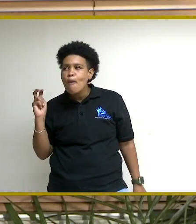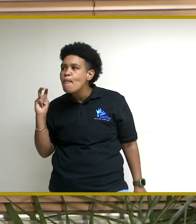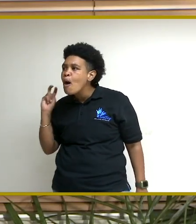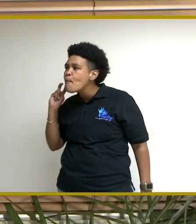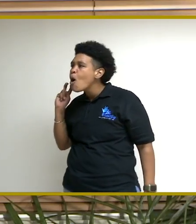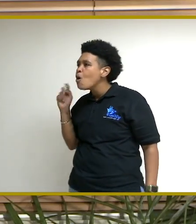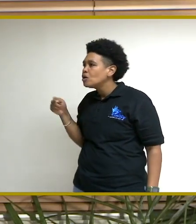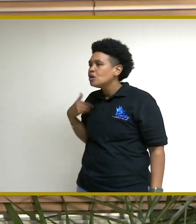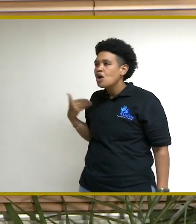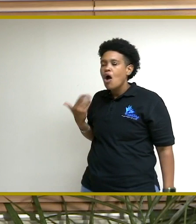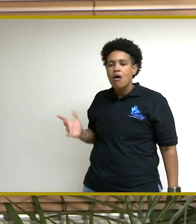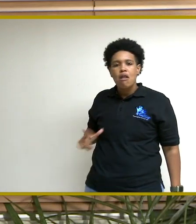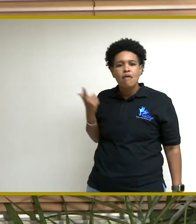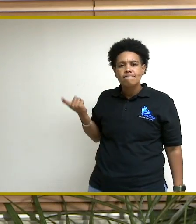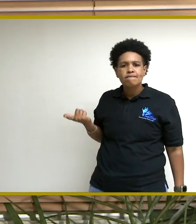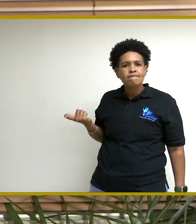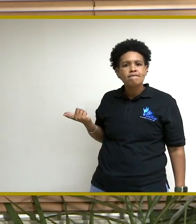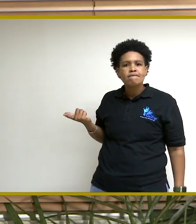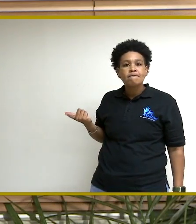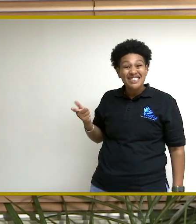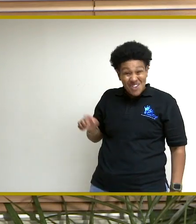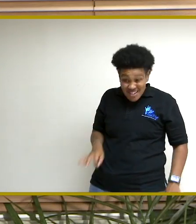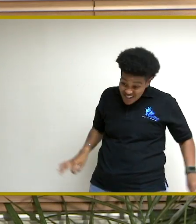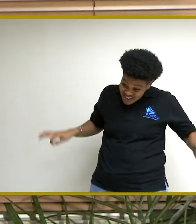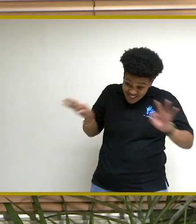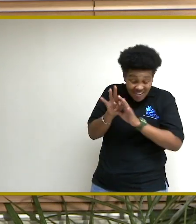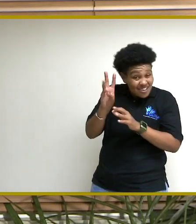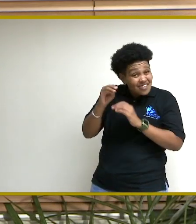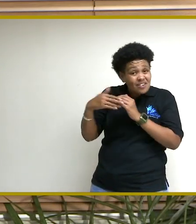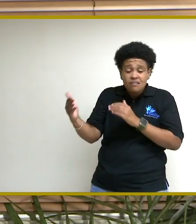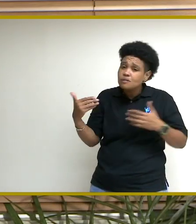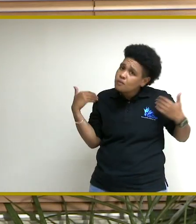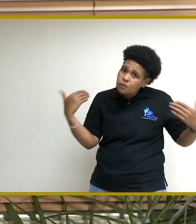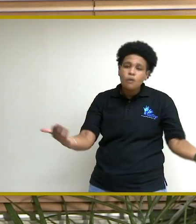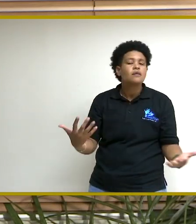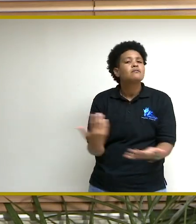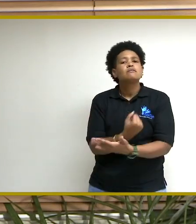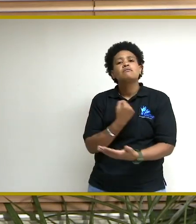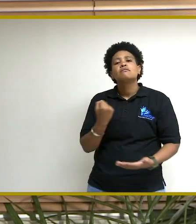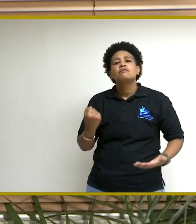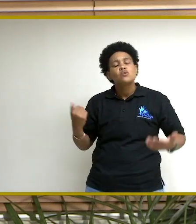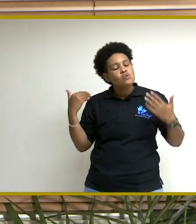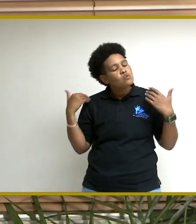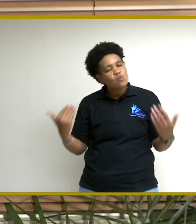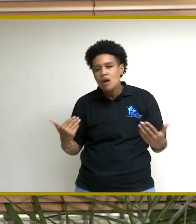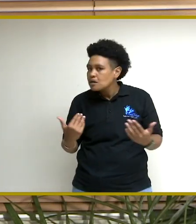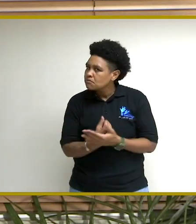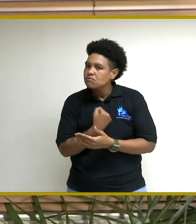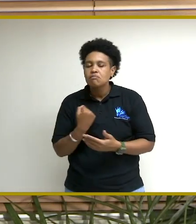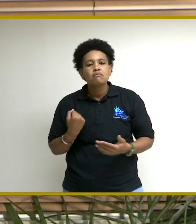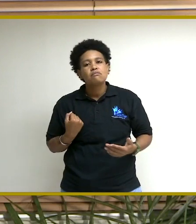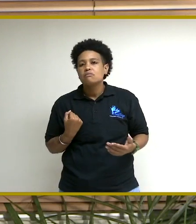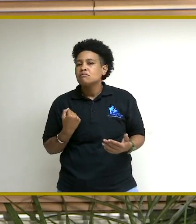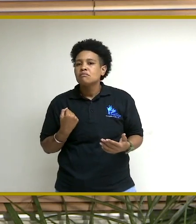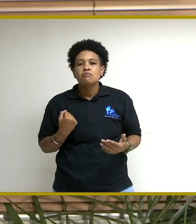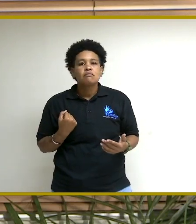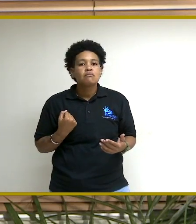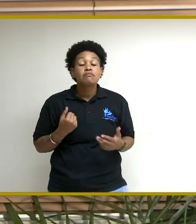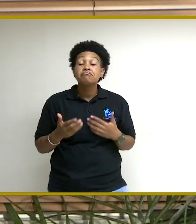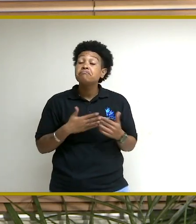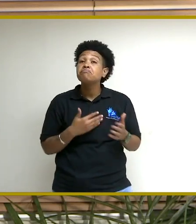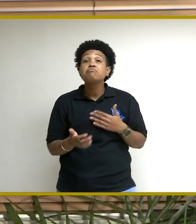it is so important for them to take advantage of the opportunity to access the vaccine. And even